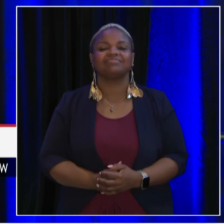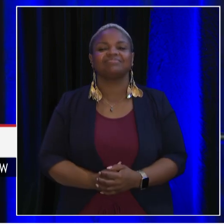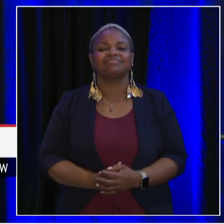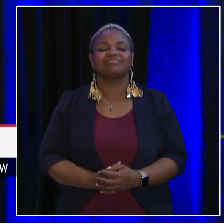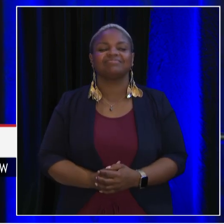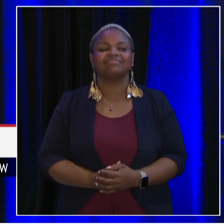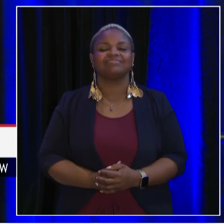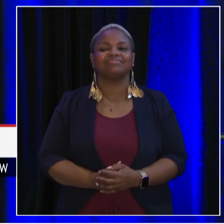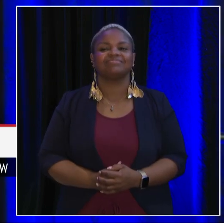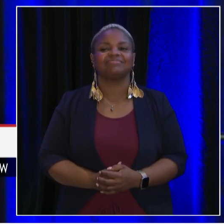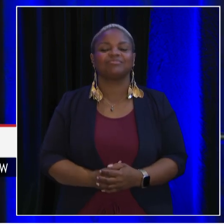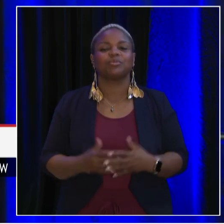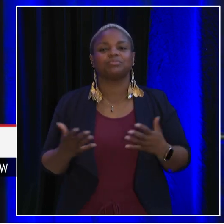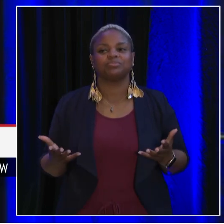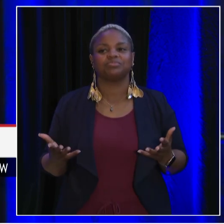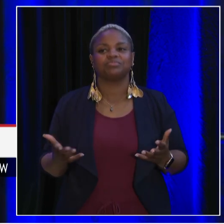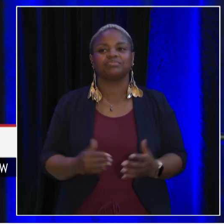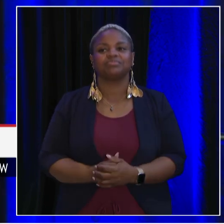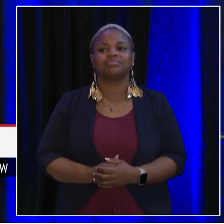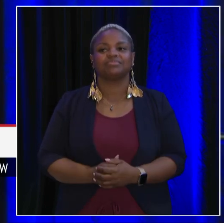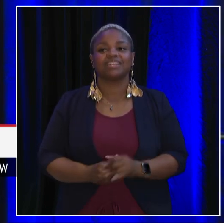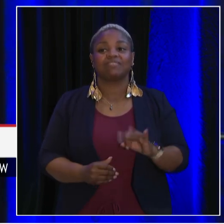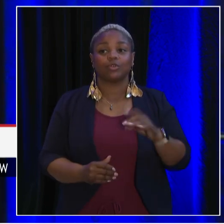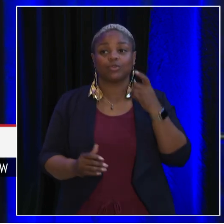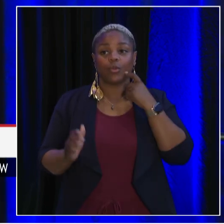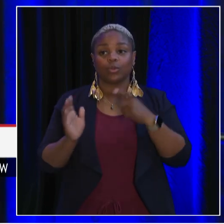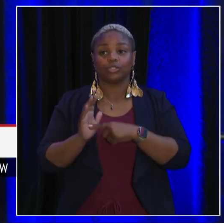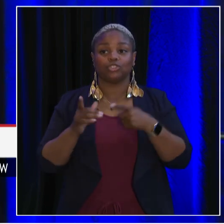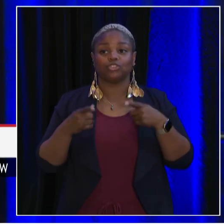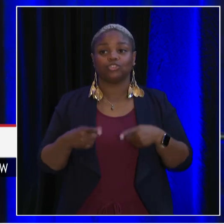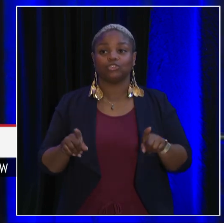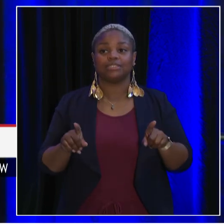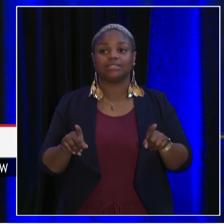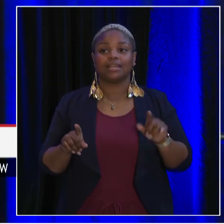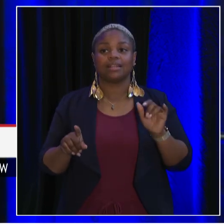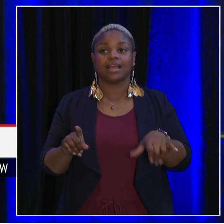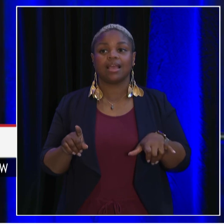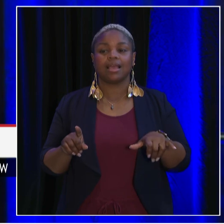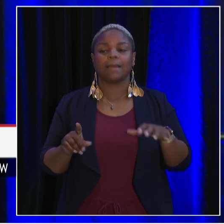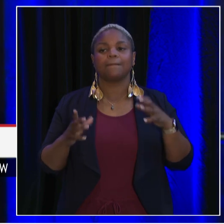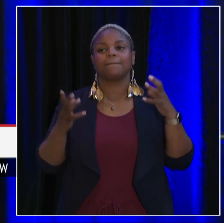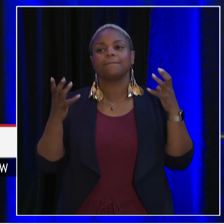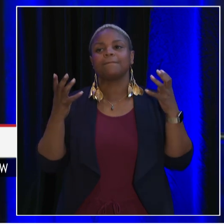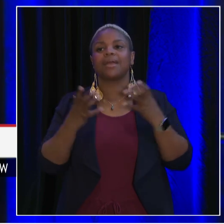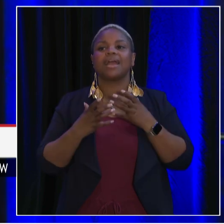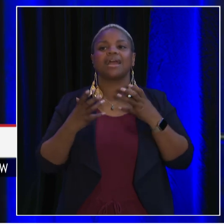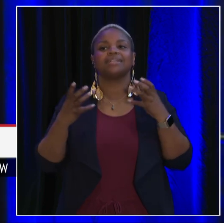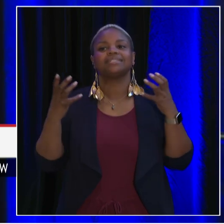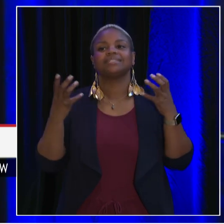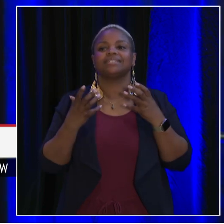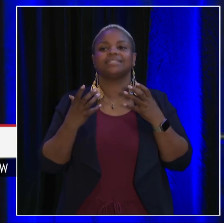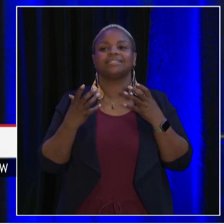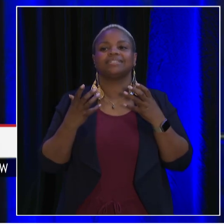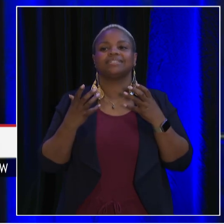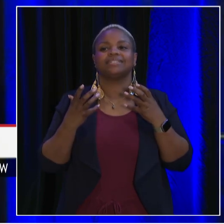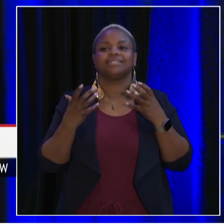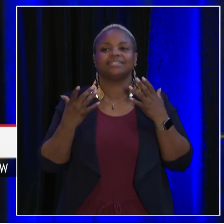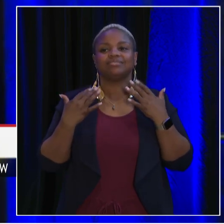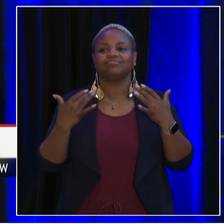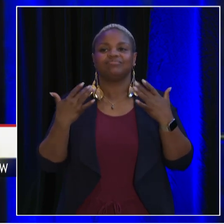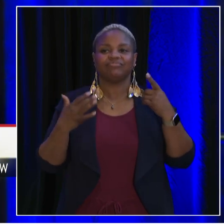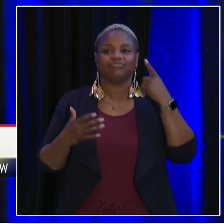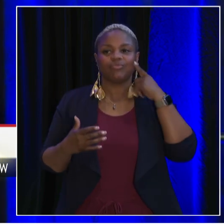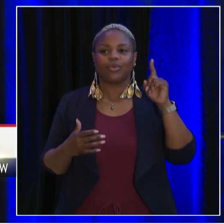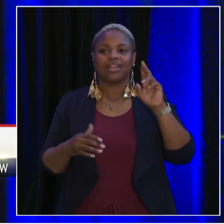Well, folks, if you noticed during that amazing rendition of the National Negro Anthem, there